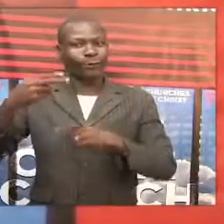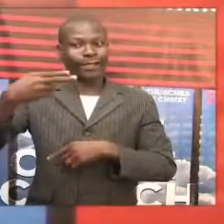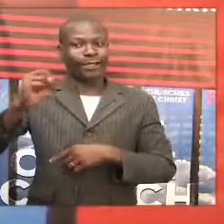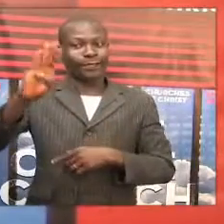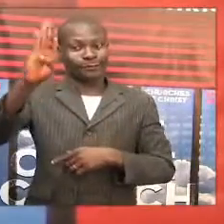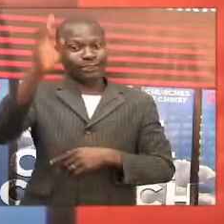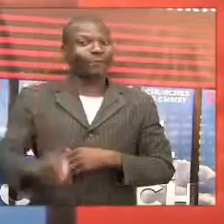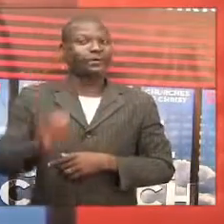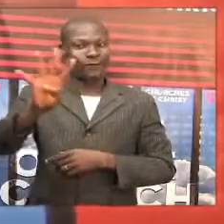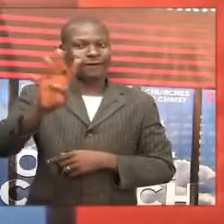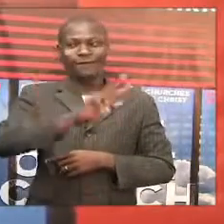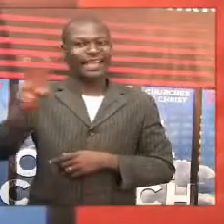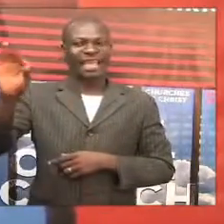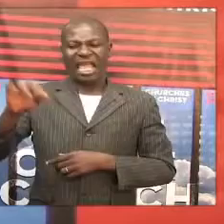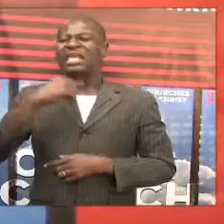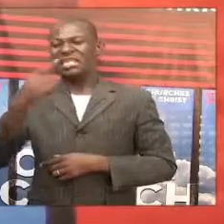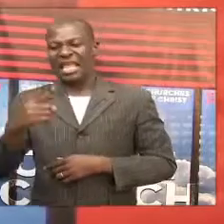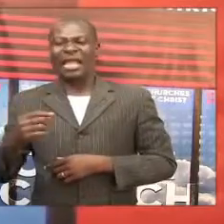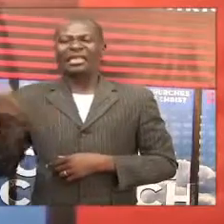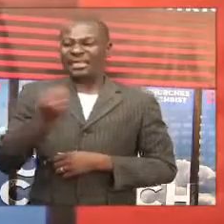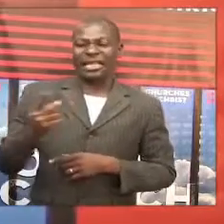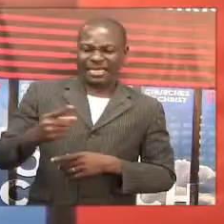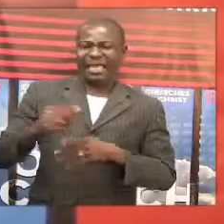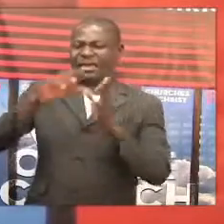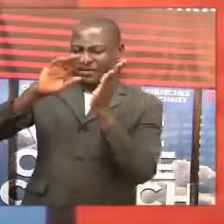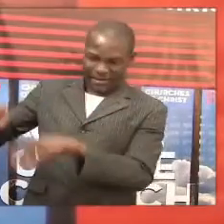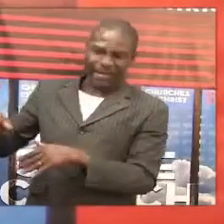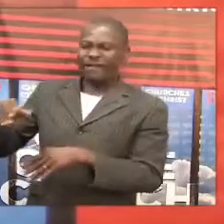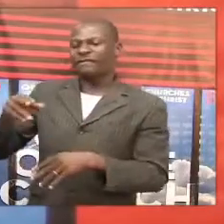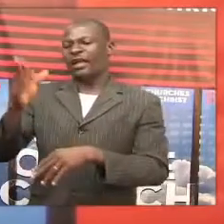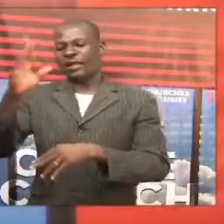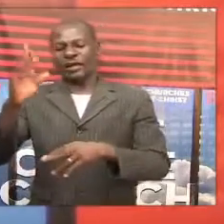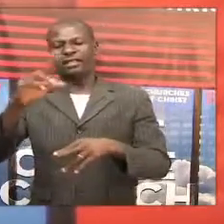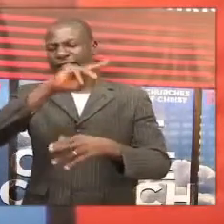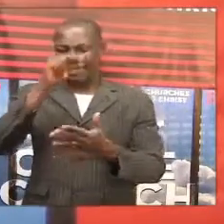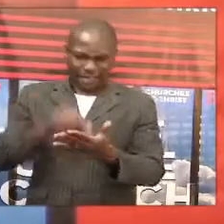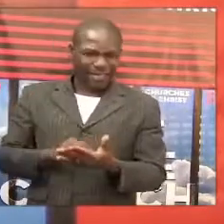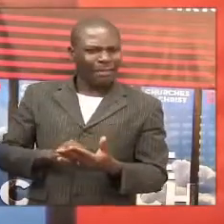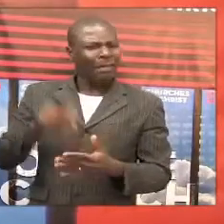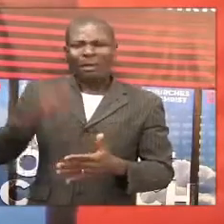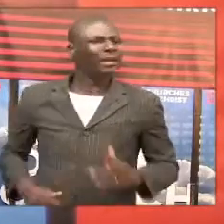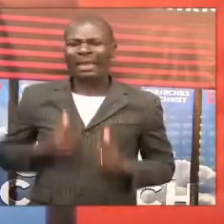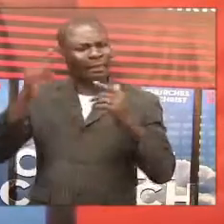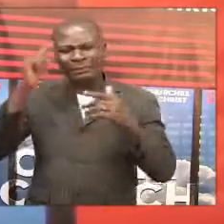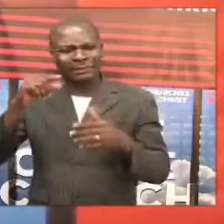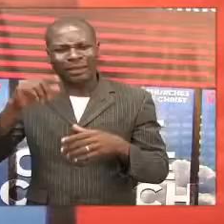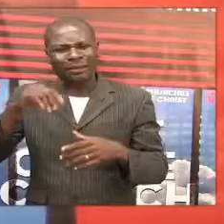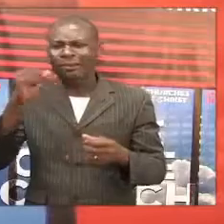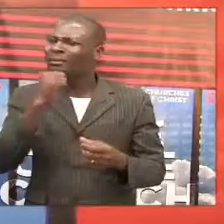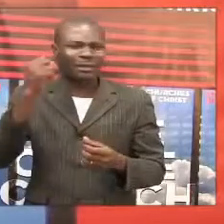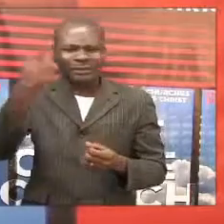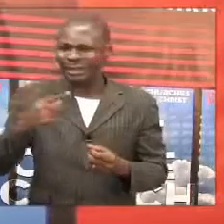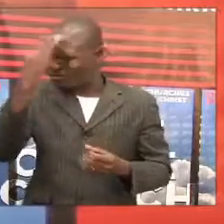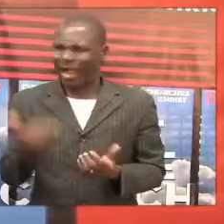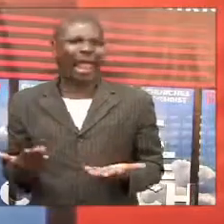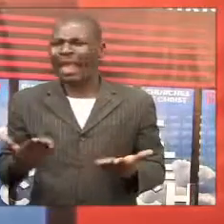humi da dia kama nyankopo man humi da dia kama nyankopo man e de life kran zunia wo ti ase sen e ya ne pa next